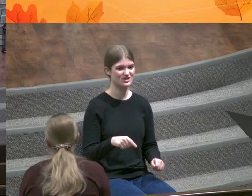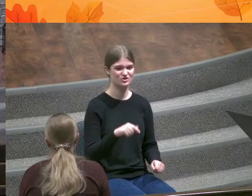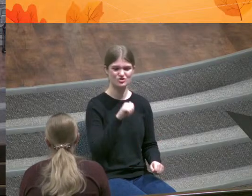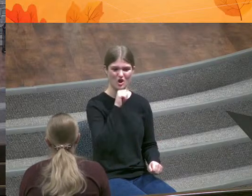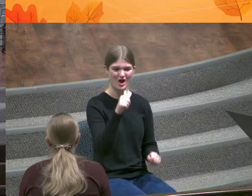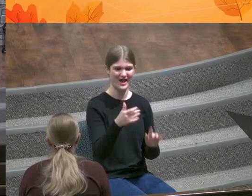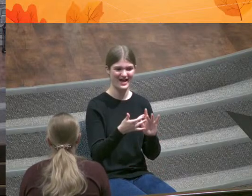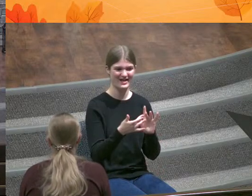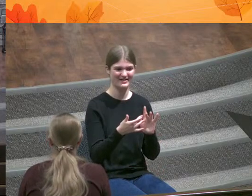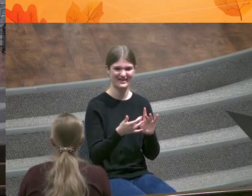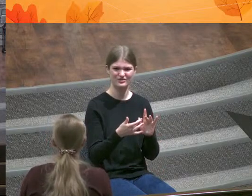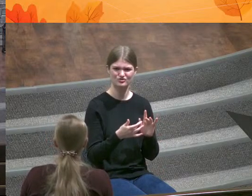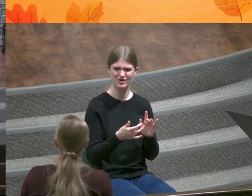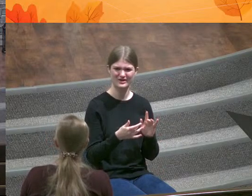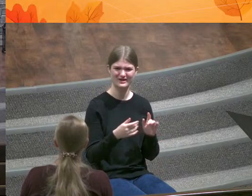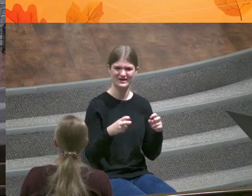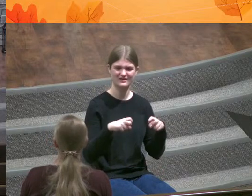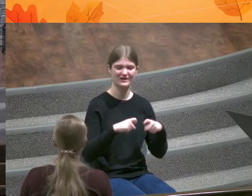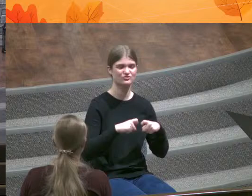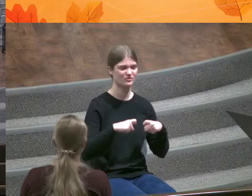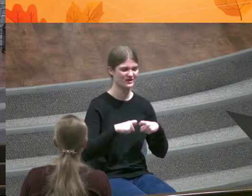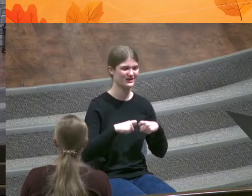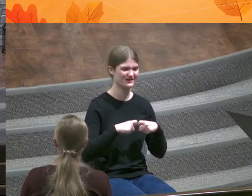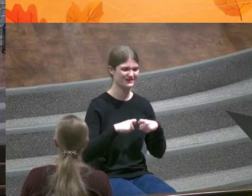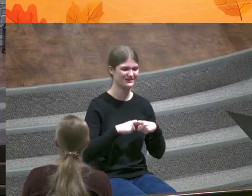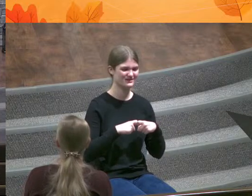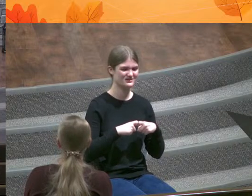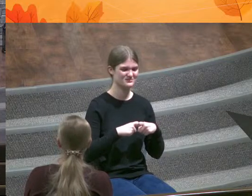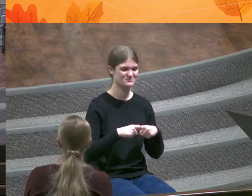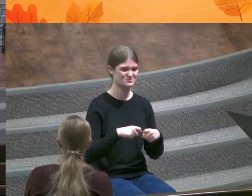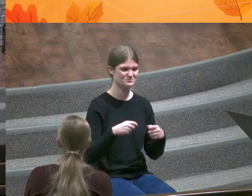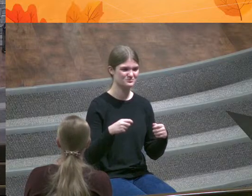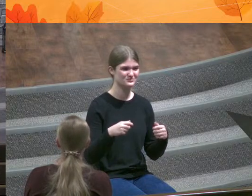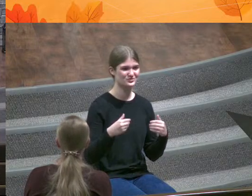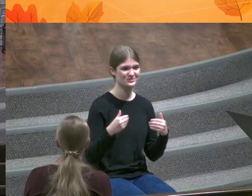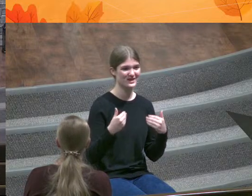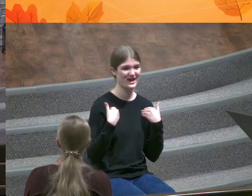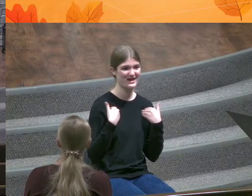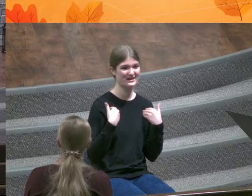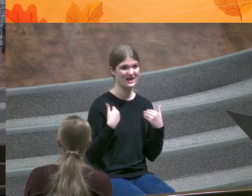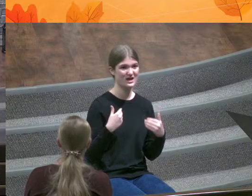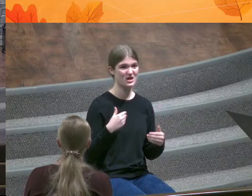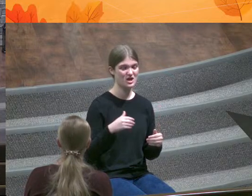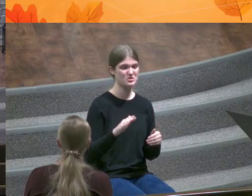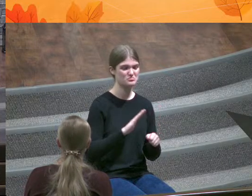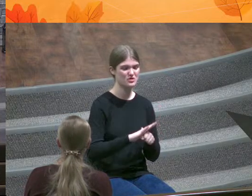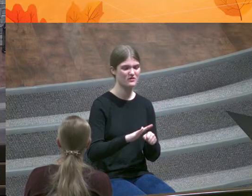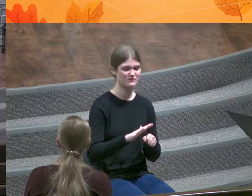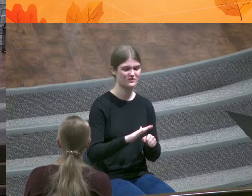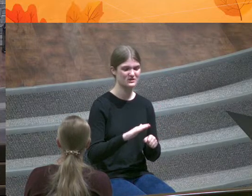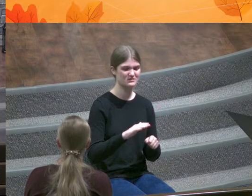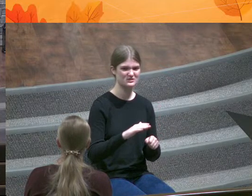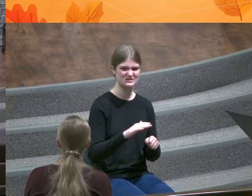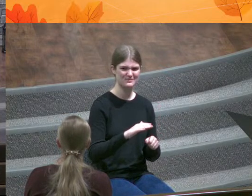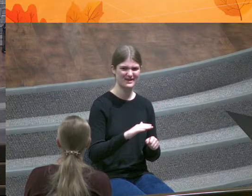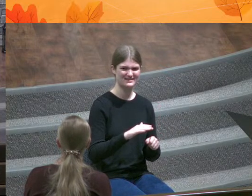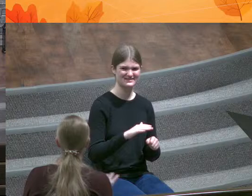not electronic, and you got to figure out where to put the letters back then and all that kind of stuff. They had plenty of space on the sign,